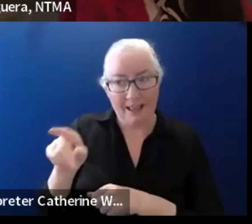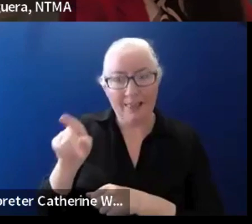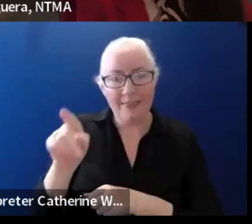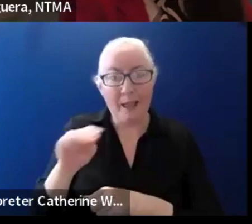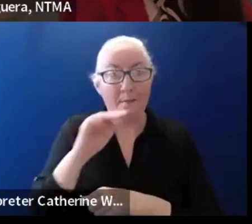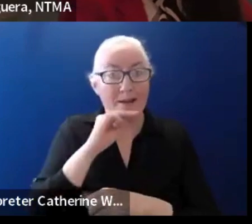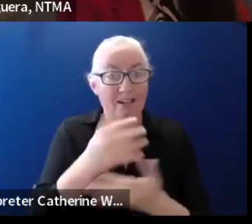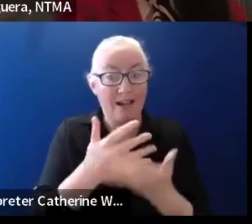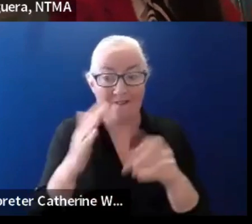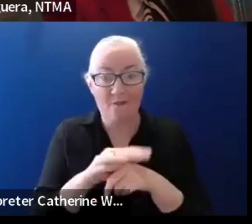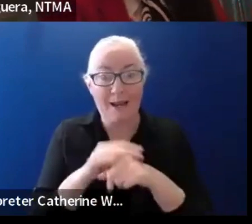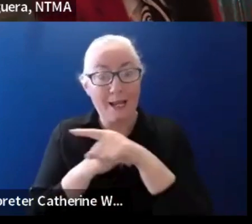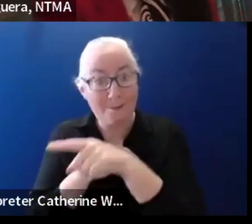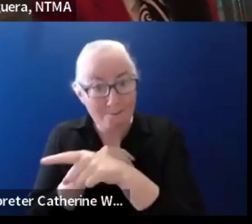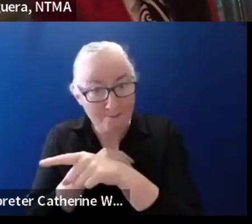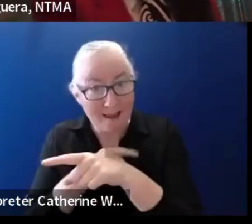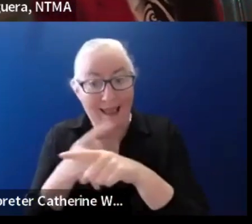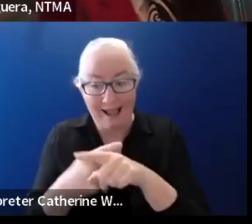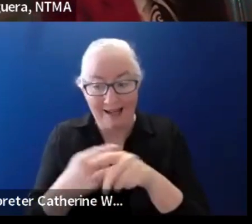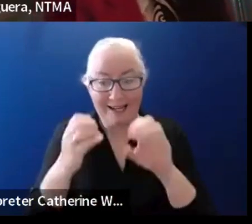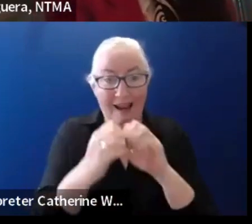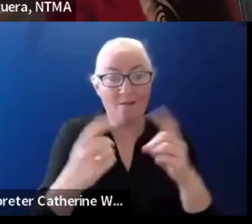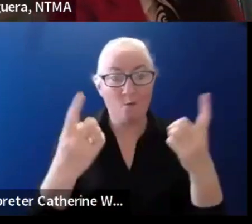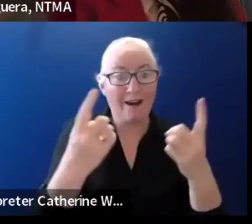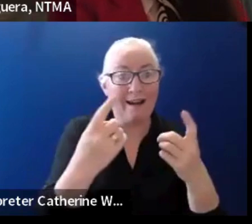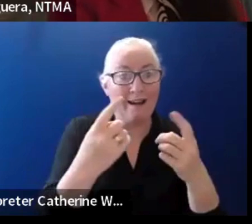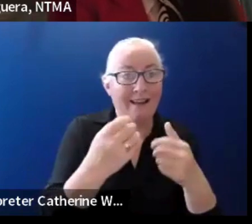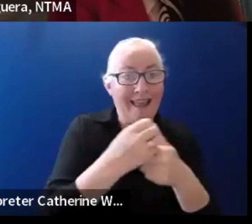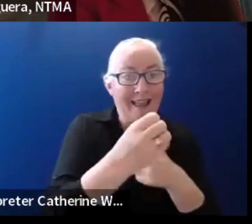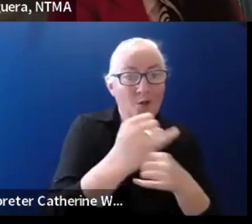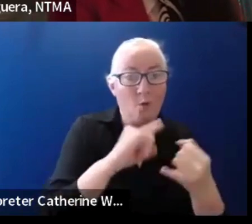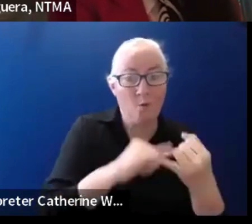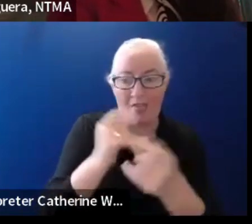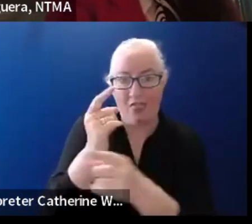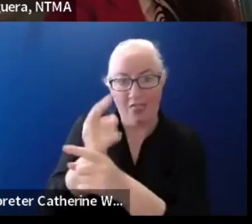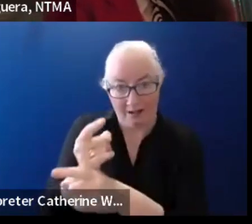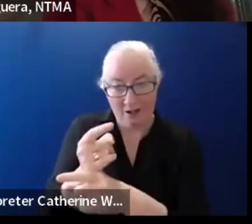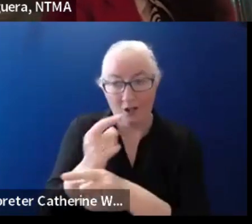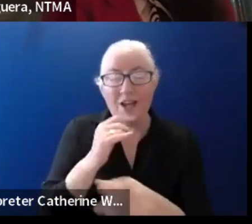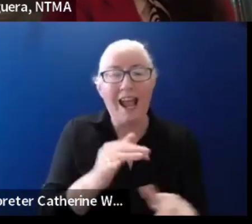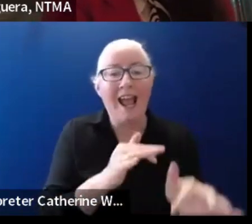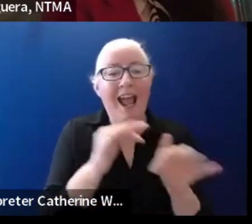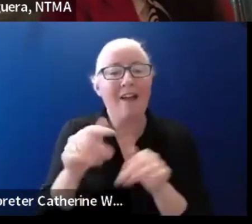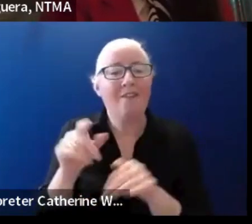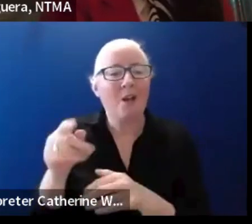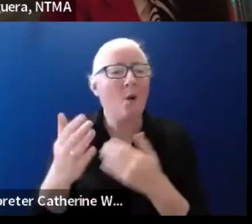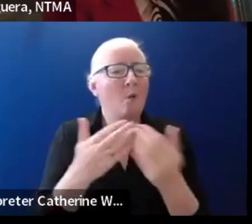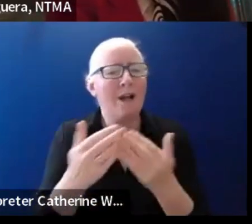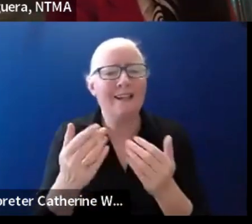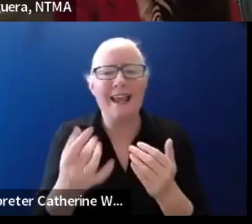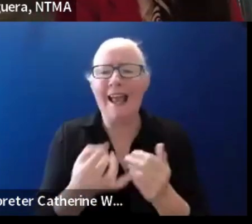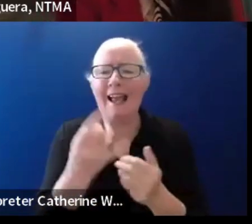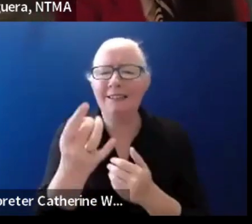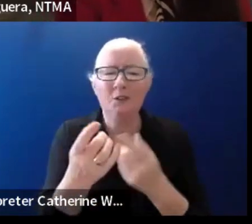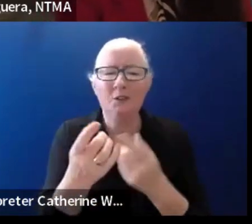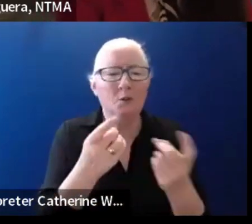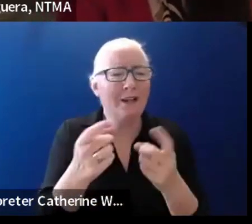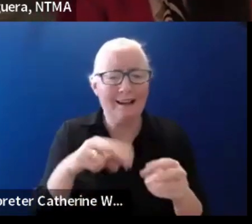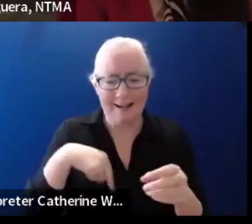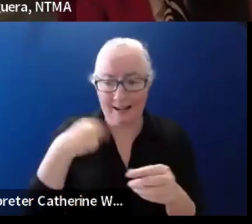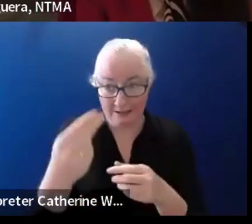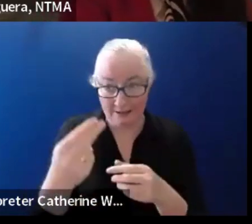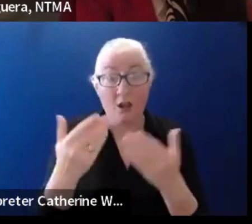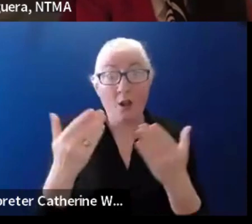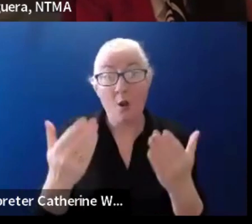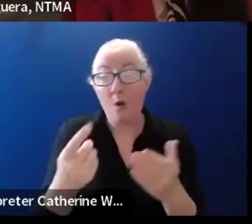so much to him, but it meant so much to everyone who was there and present. So what came out of it, when you're asking what are we going to do next, I think what was